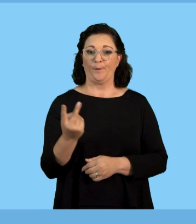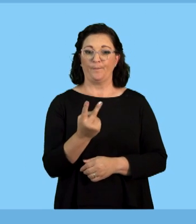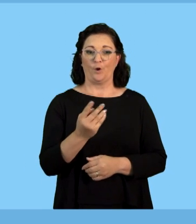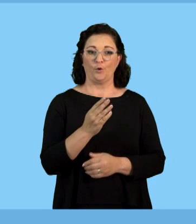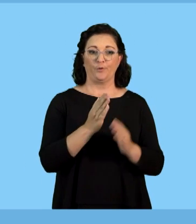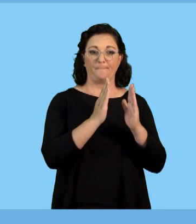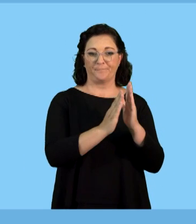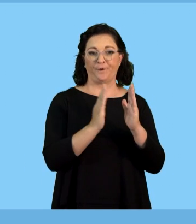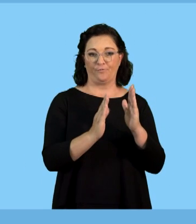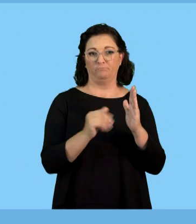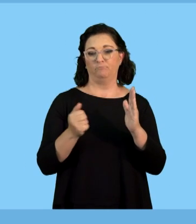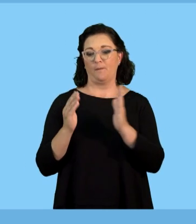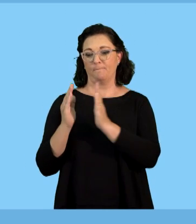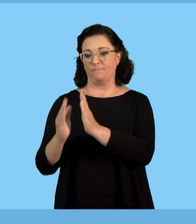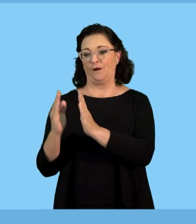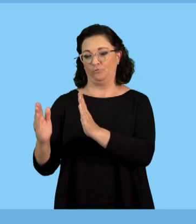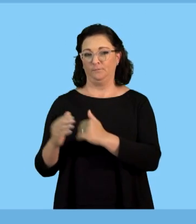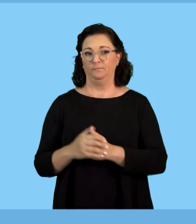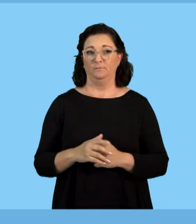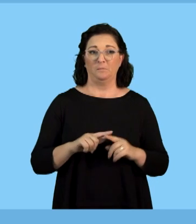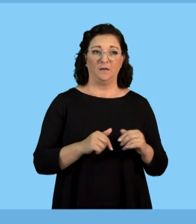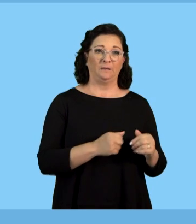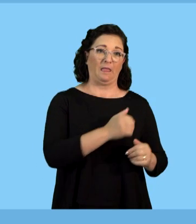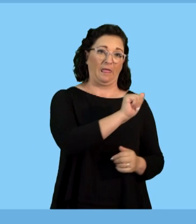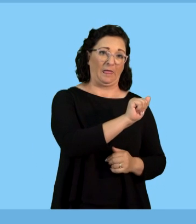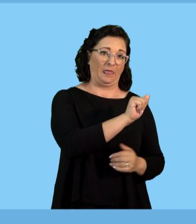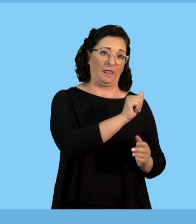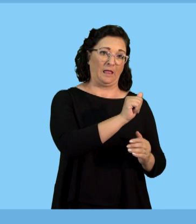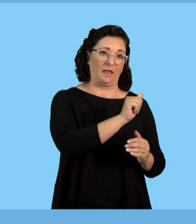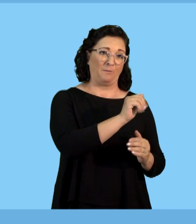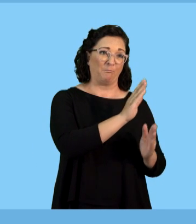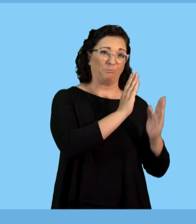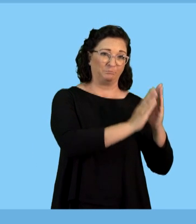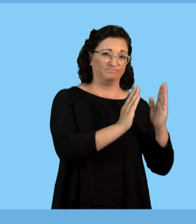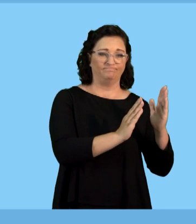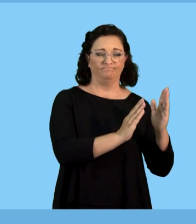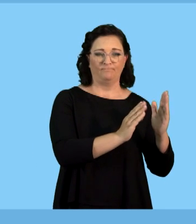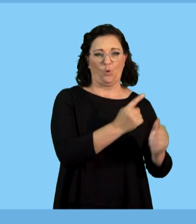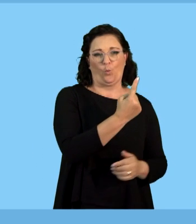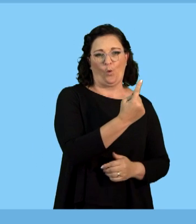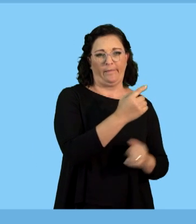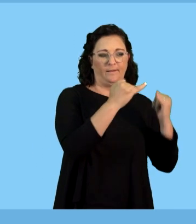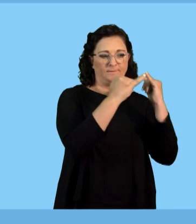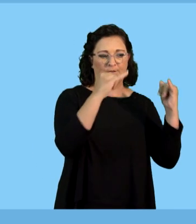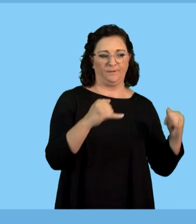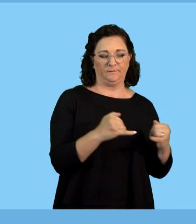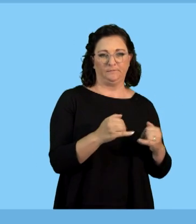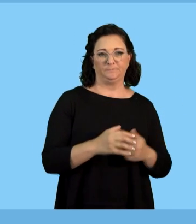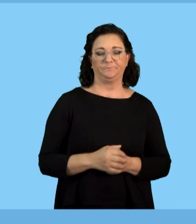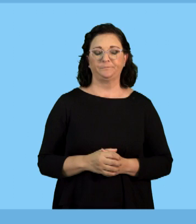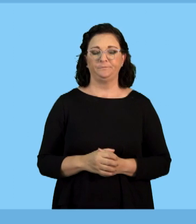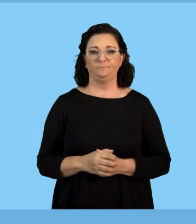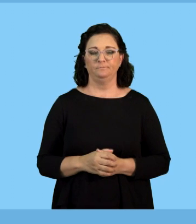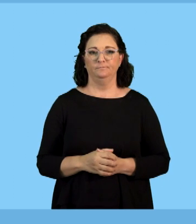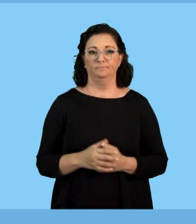in parallel. We can't say A is in parallel because there's only just one path that the current can take there. We also need to know